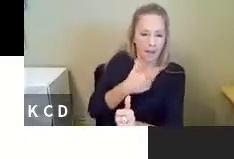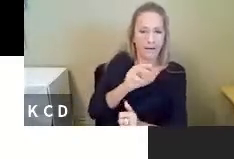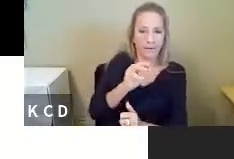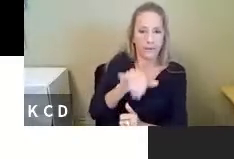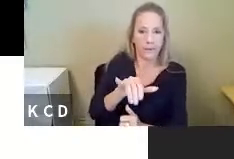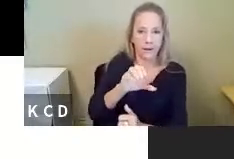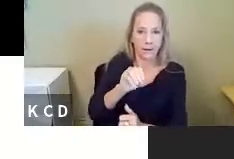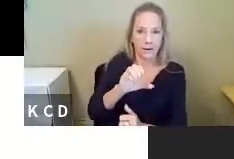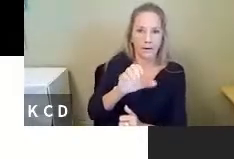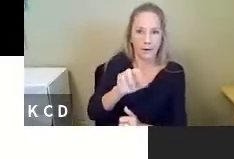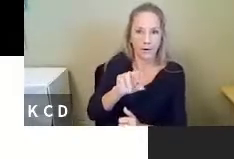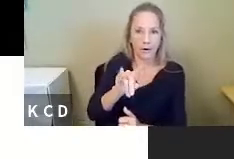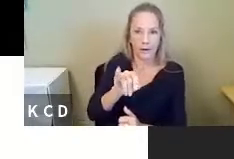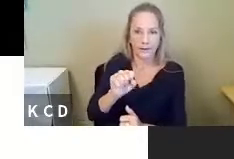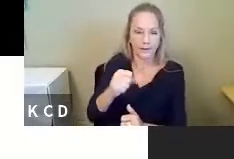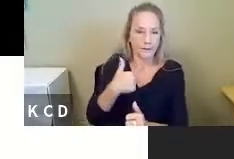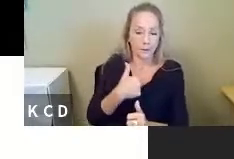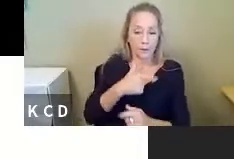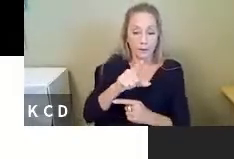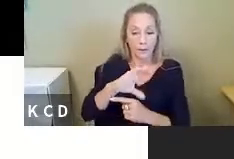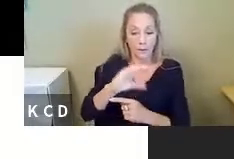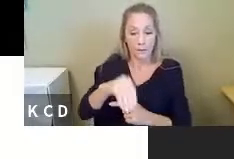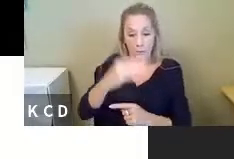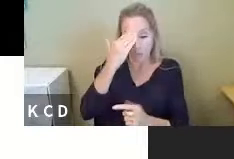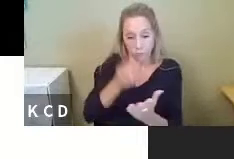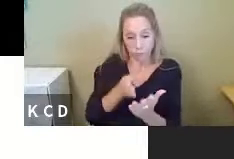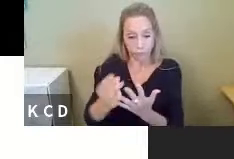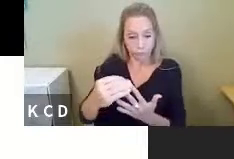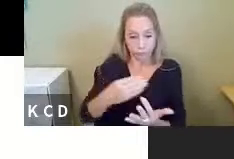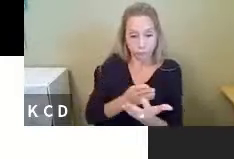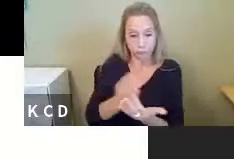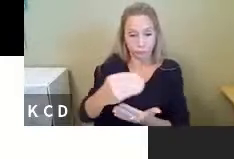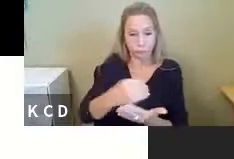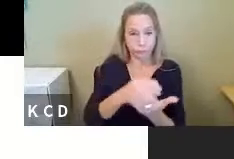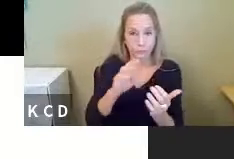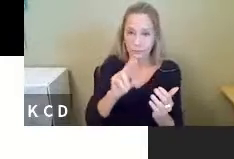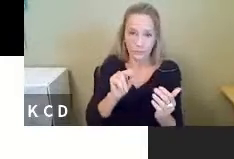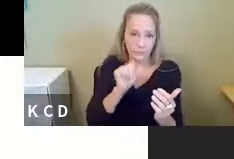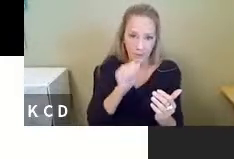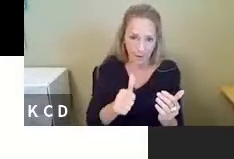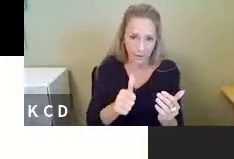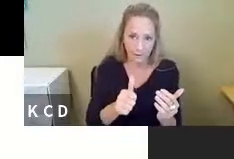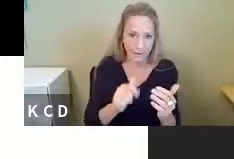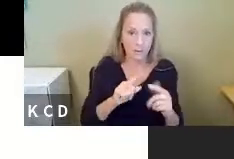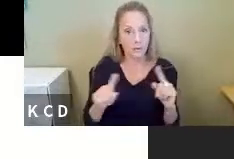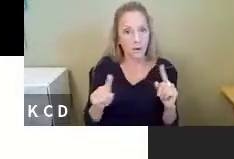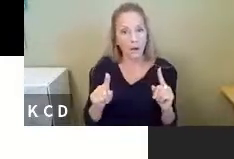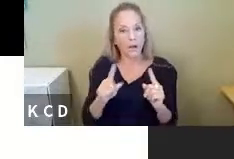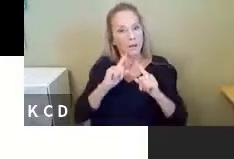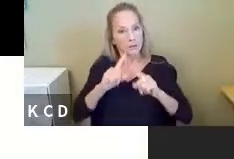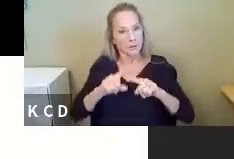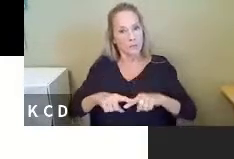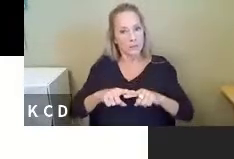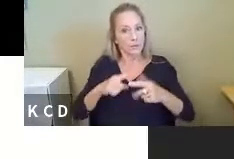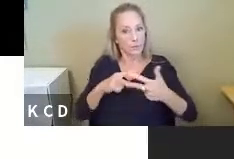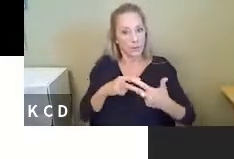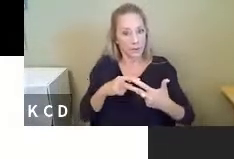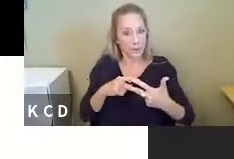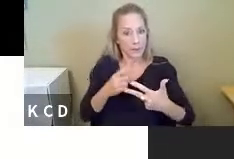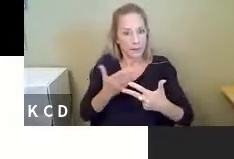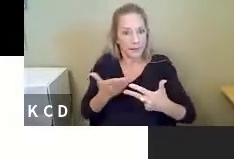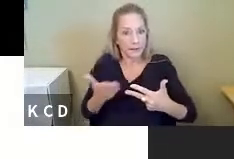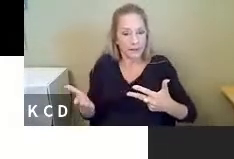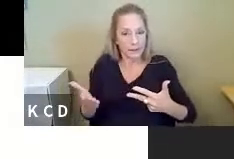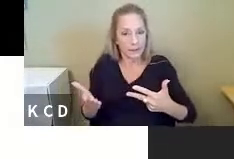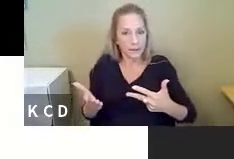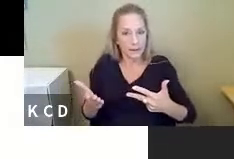understood. But the concern is related, I think, to three factors. One is that it's poorly understood. And for